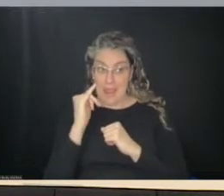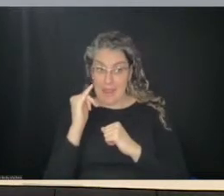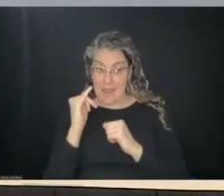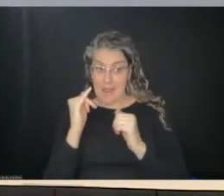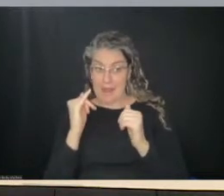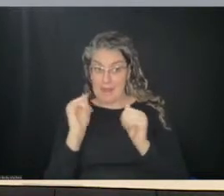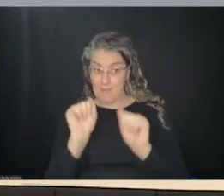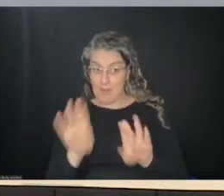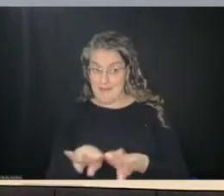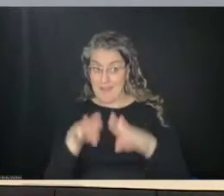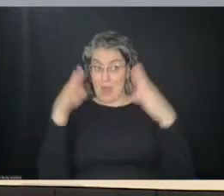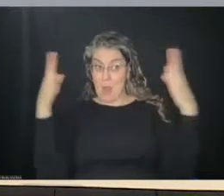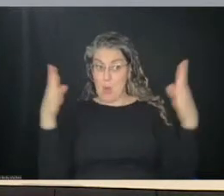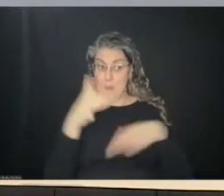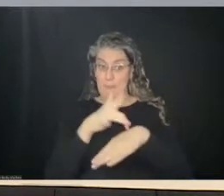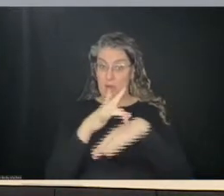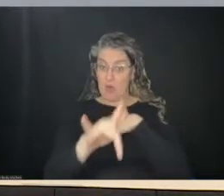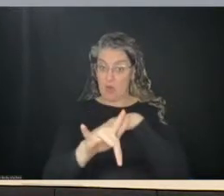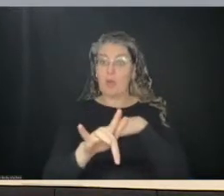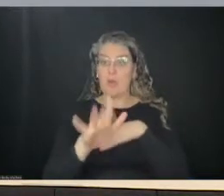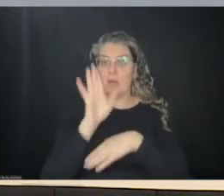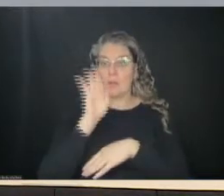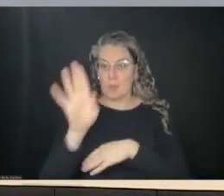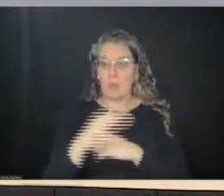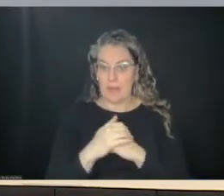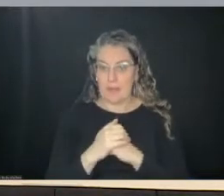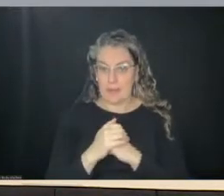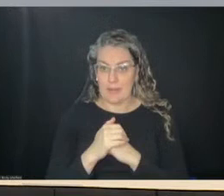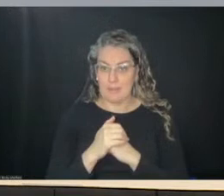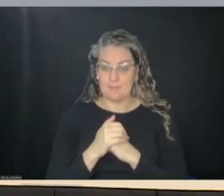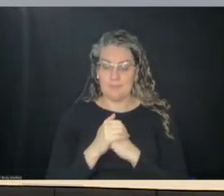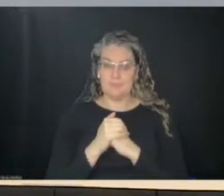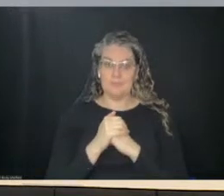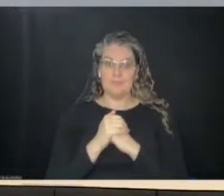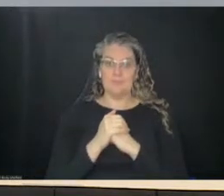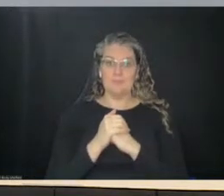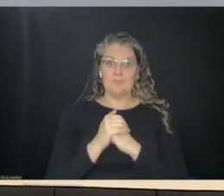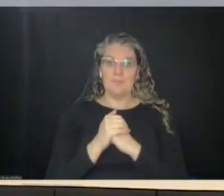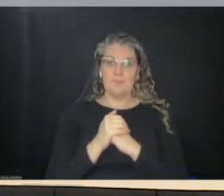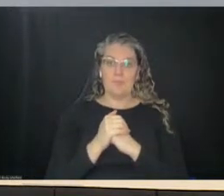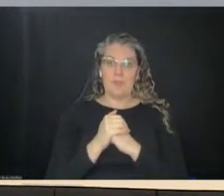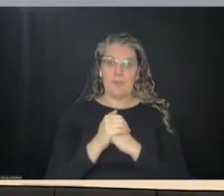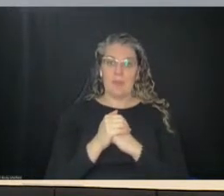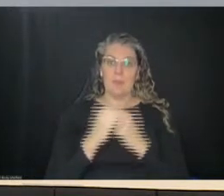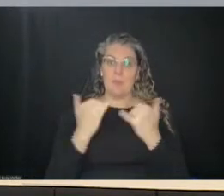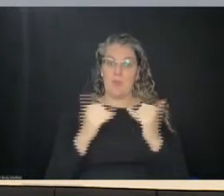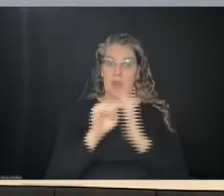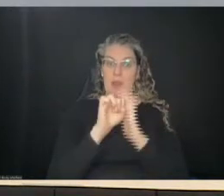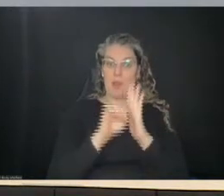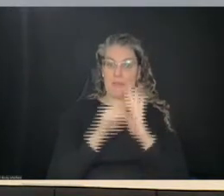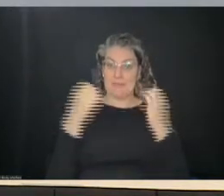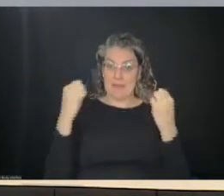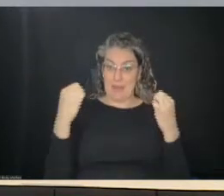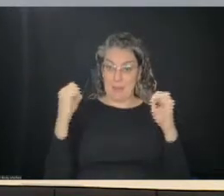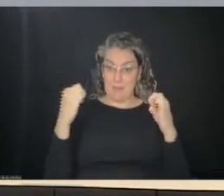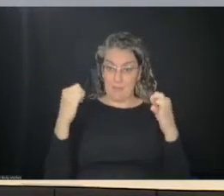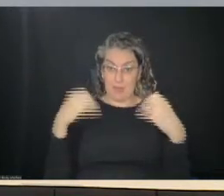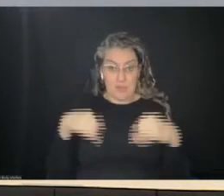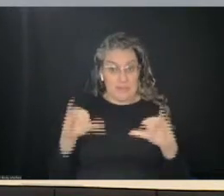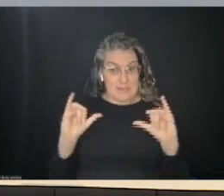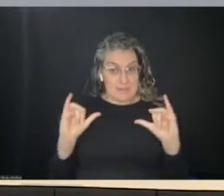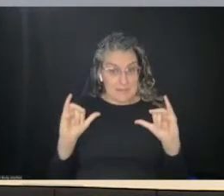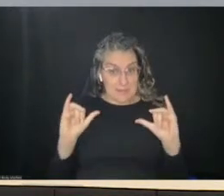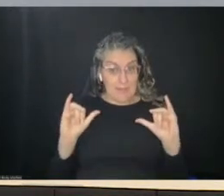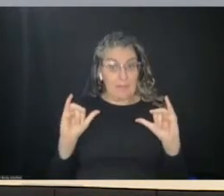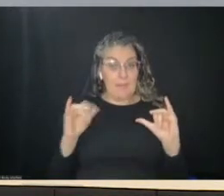of transitioning out of a public health state of emergency is hopeful, it is doable, and